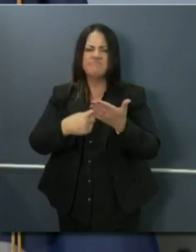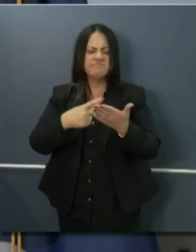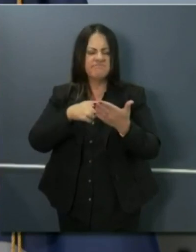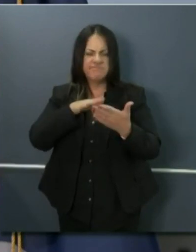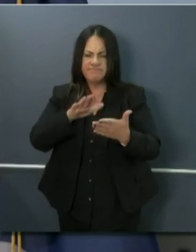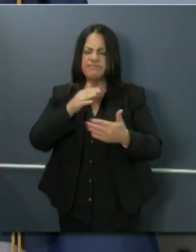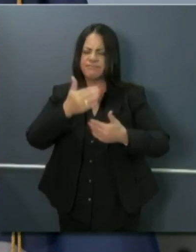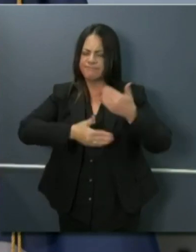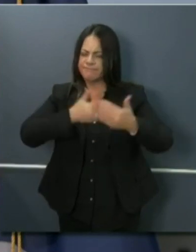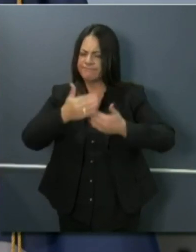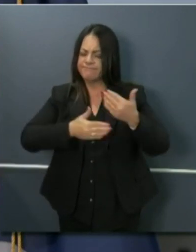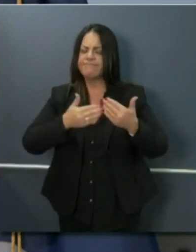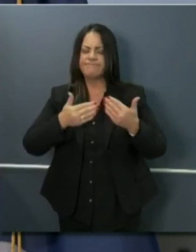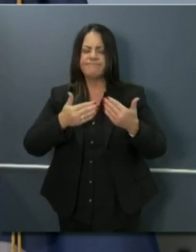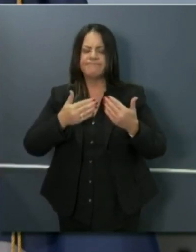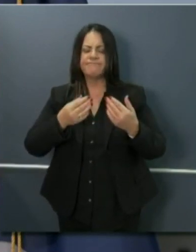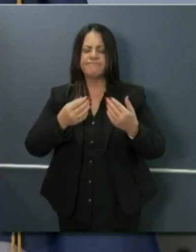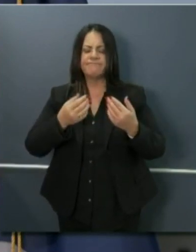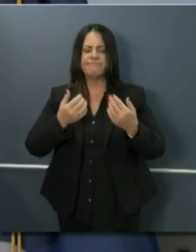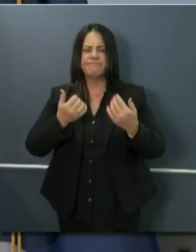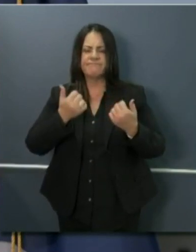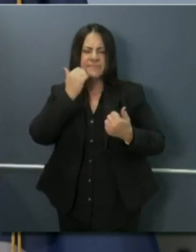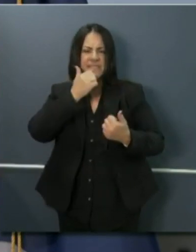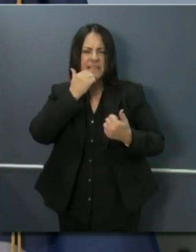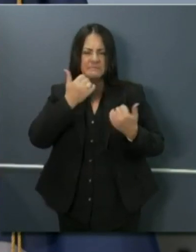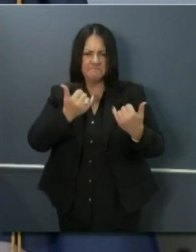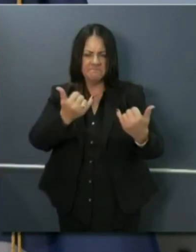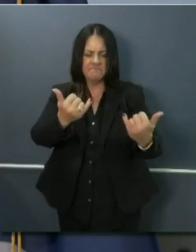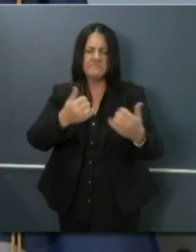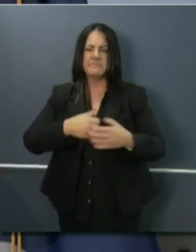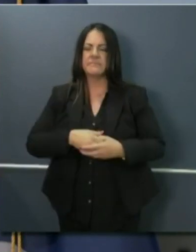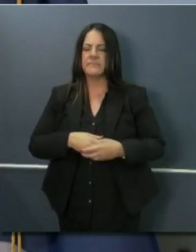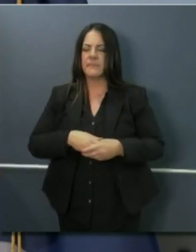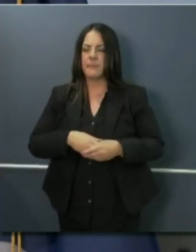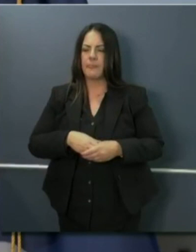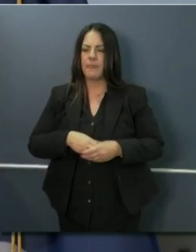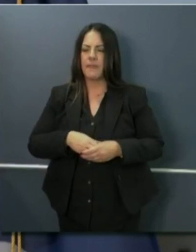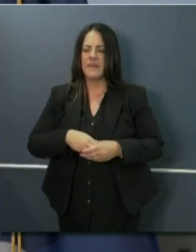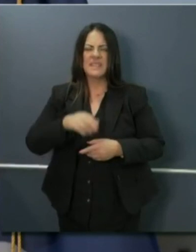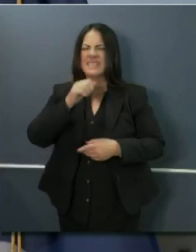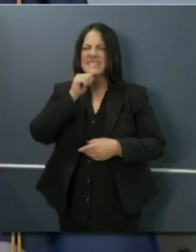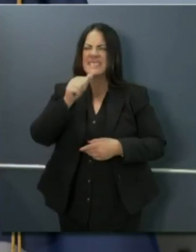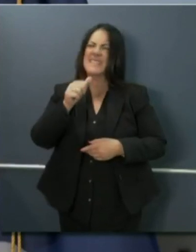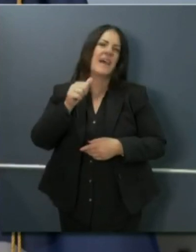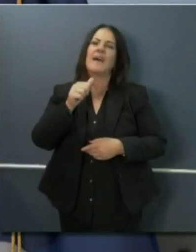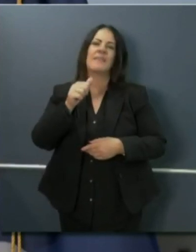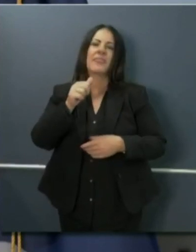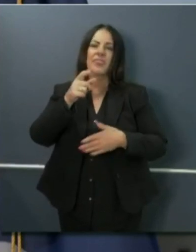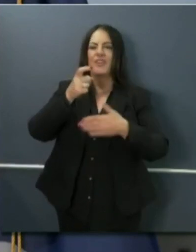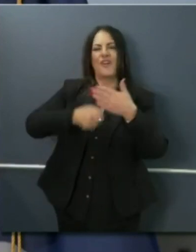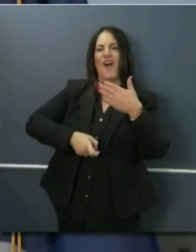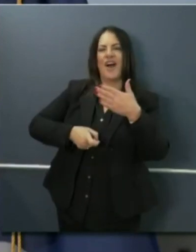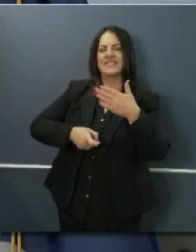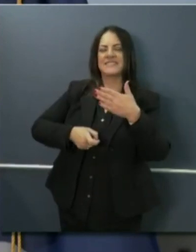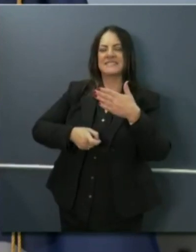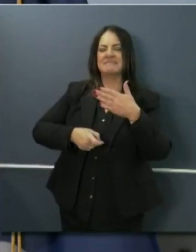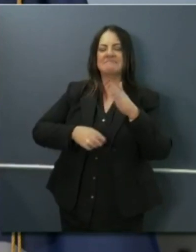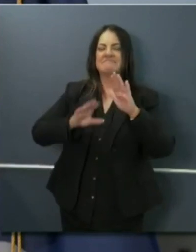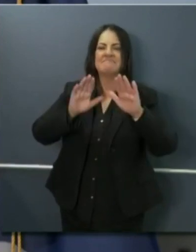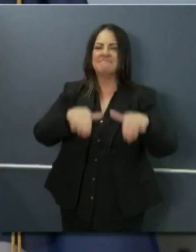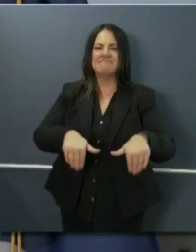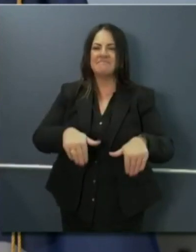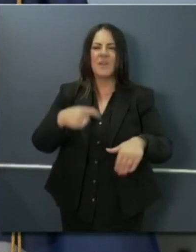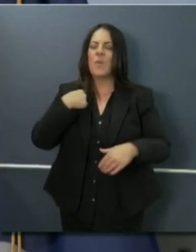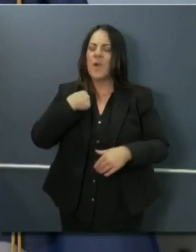real time. And I can assure you cost is not the issue from my humble perspective. We are always